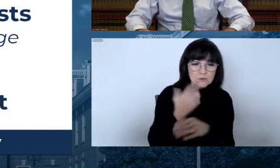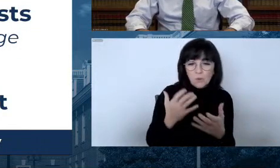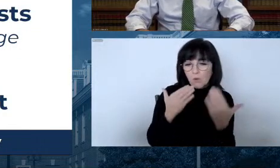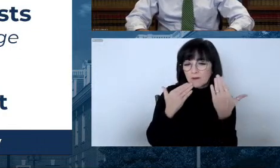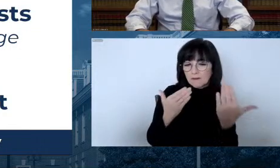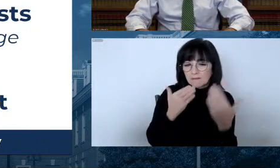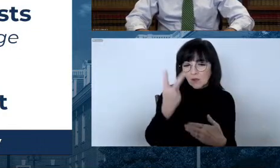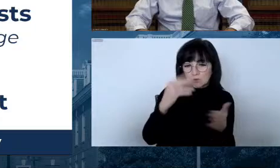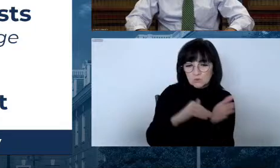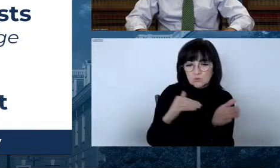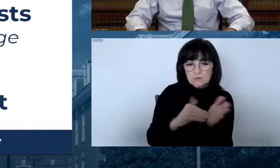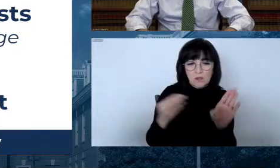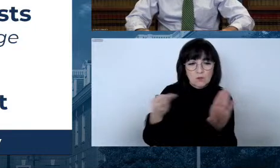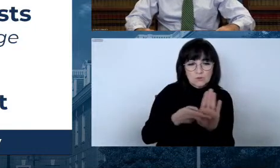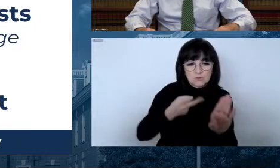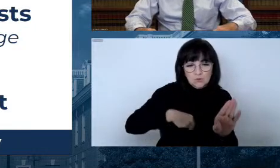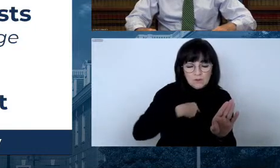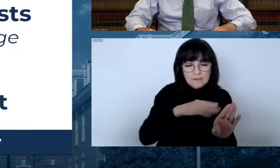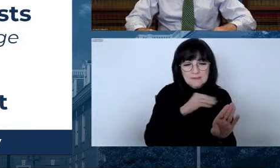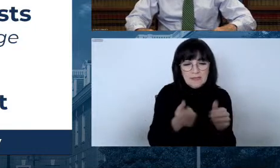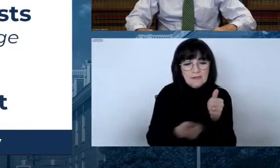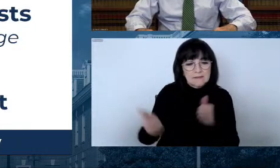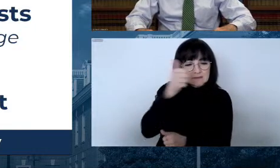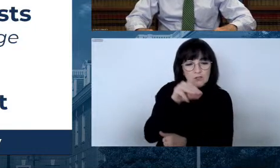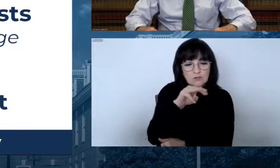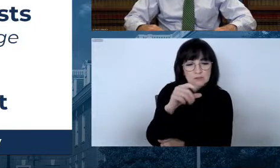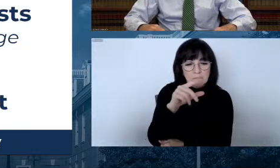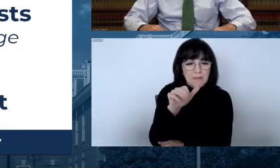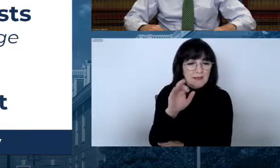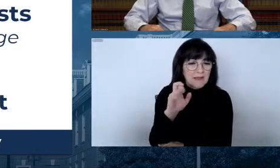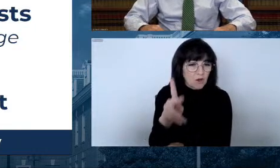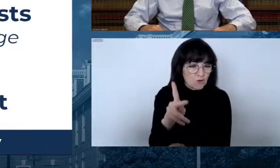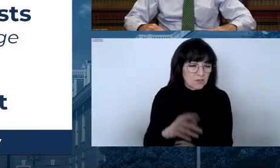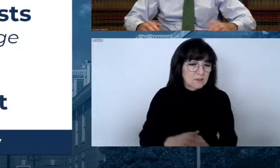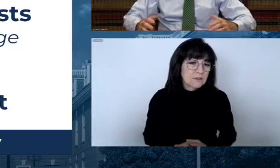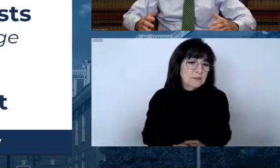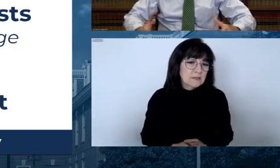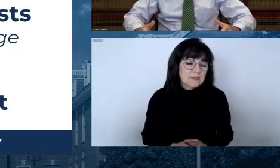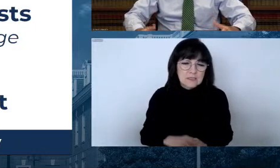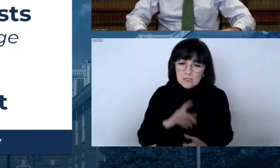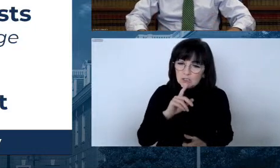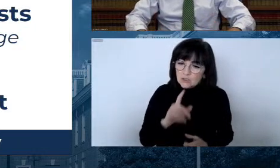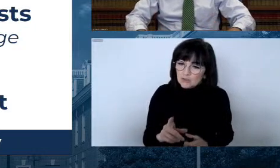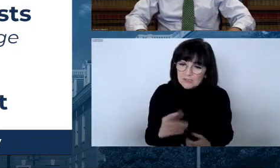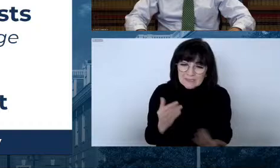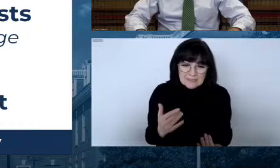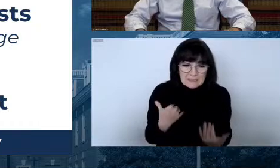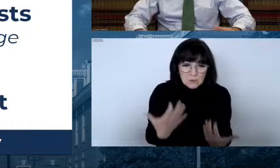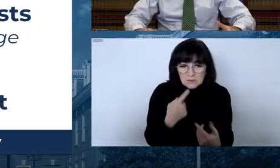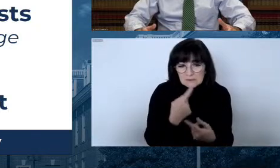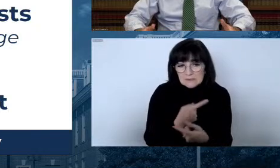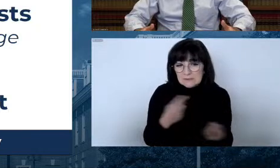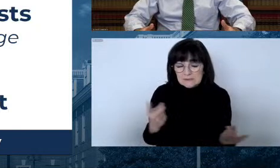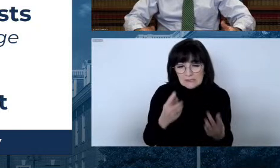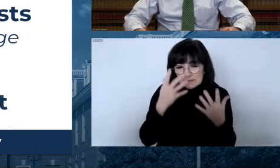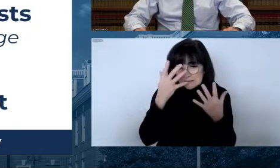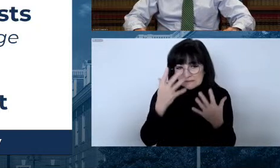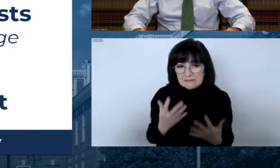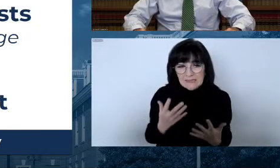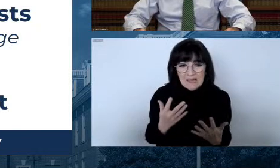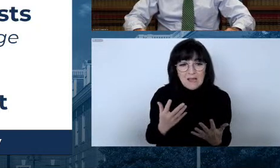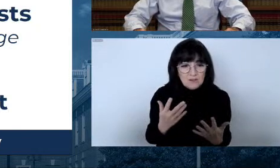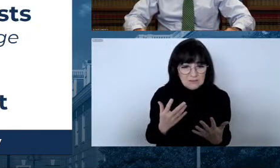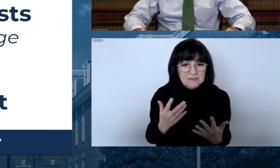joining us, and Secretary McGarrick. So sadly, the new cases are really surging. We're over 1,000